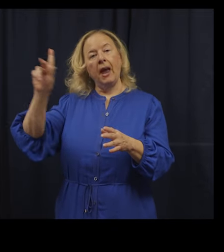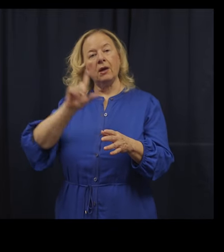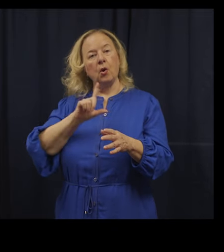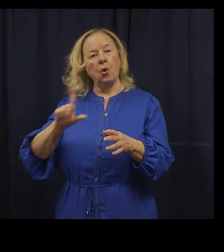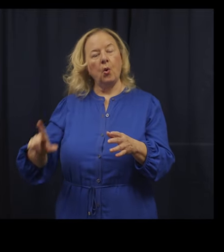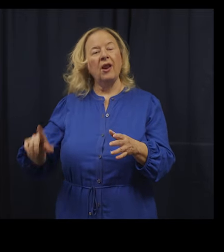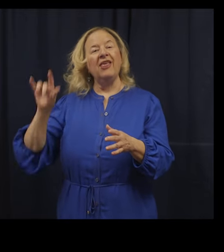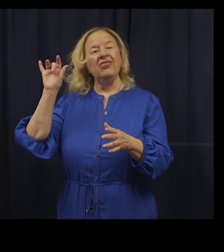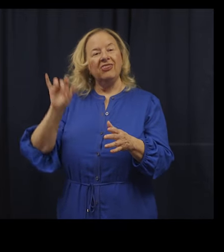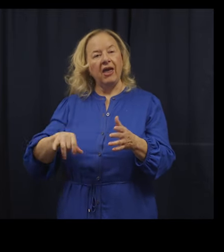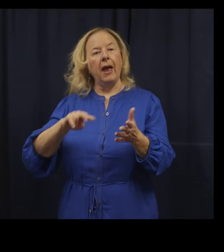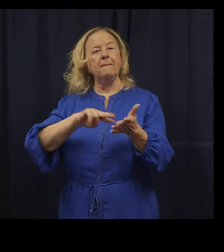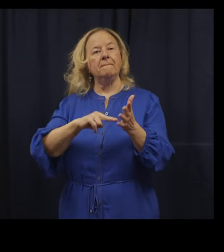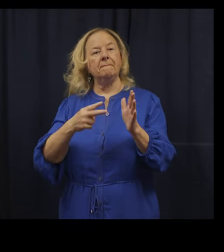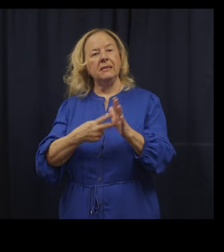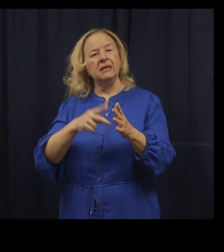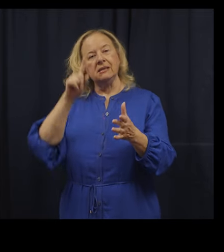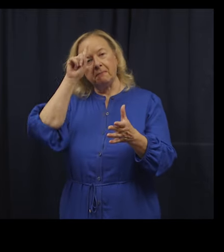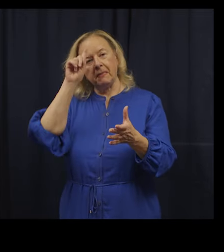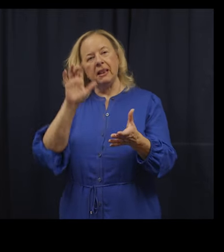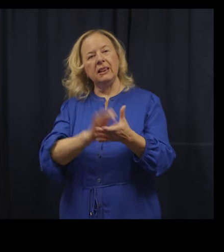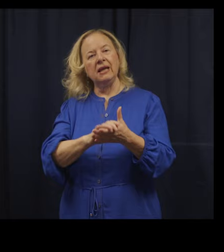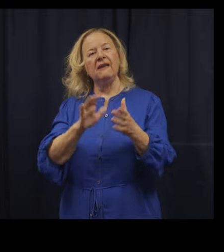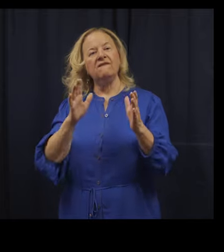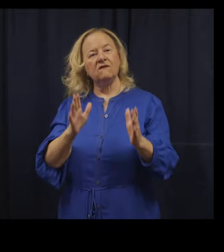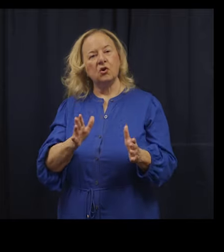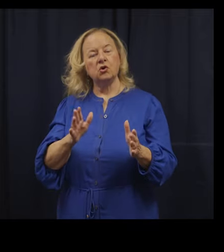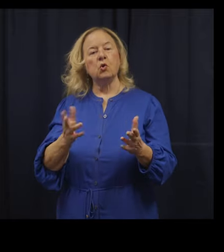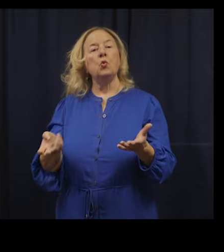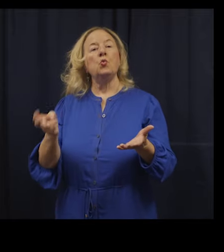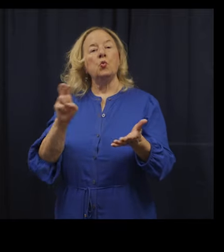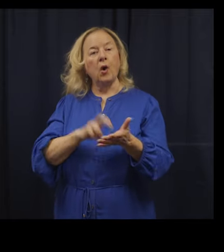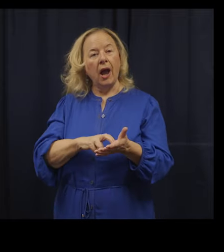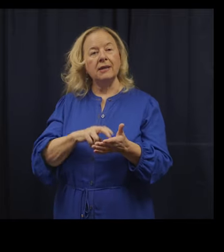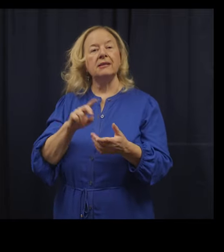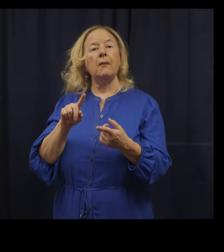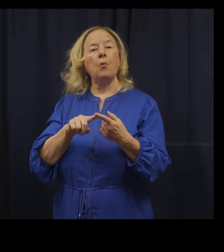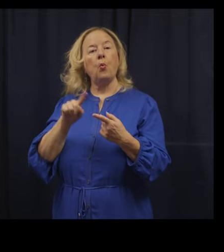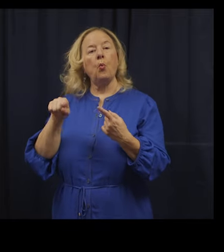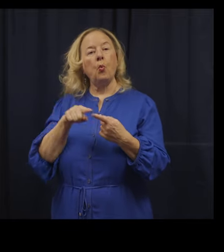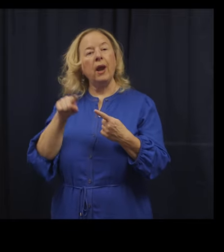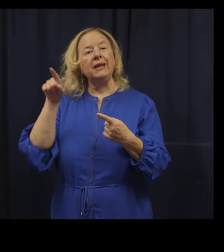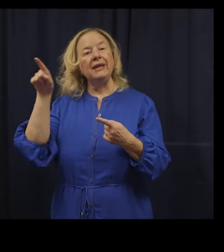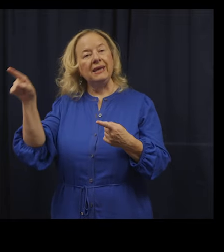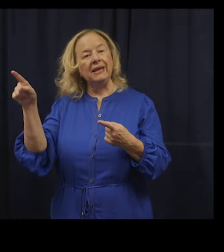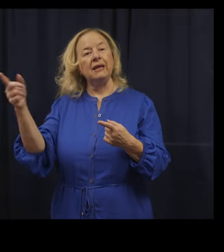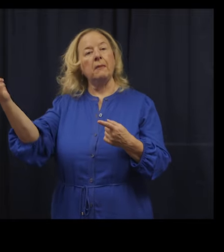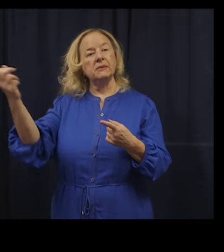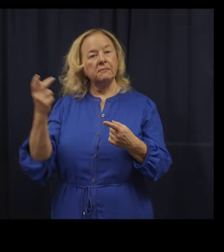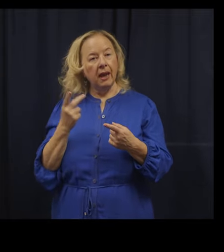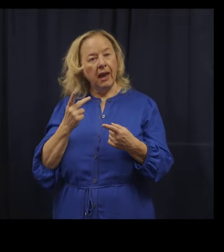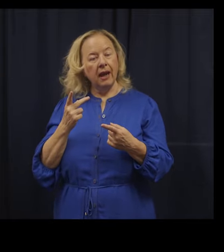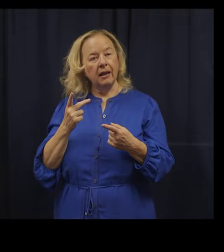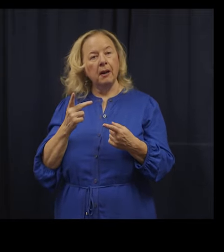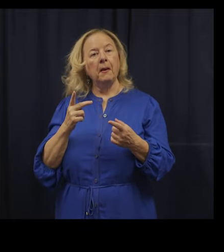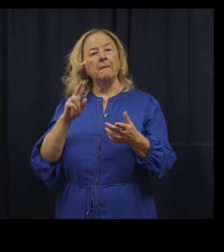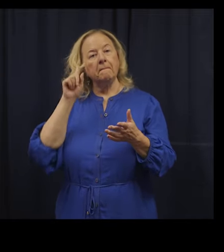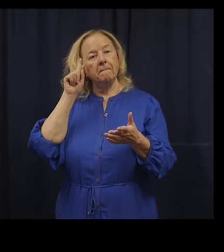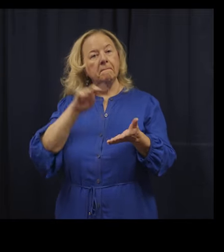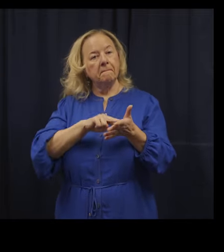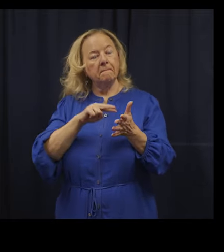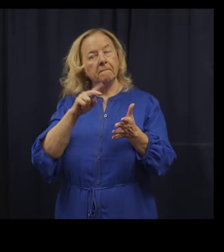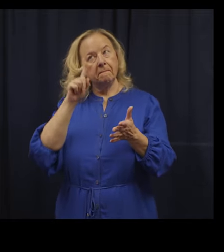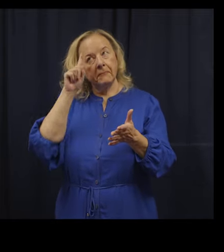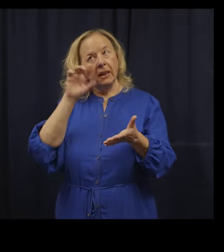that refers to believers who rise up when he returns. And believers are known as the fish